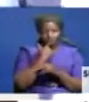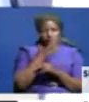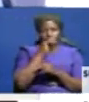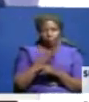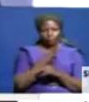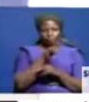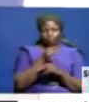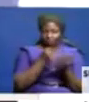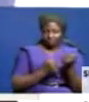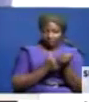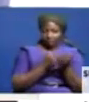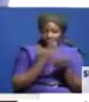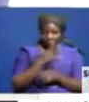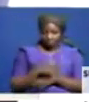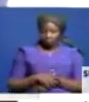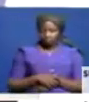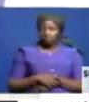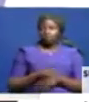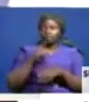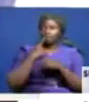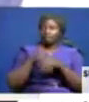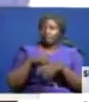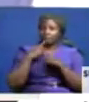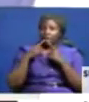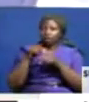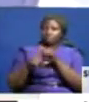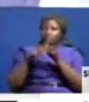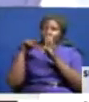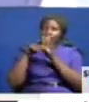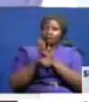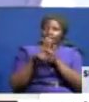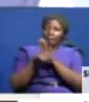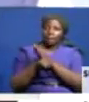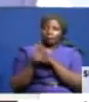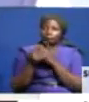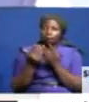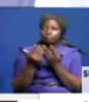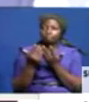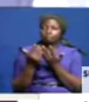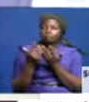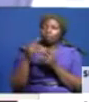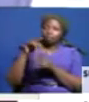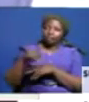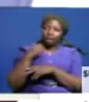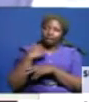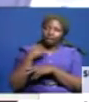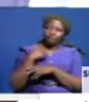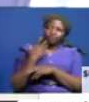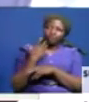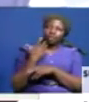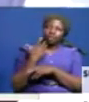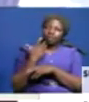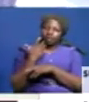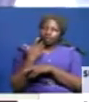wide networks of the party, definitely there is a taproot. The taproot is the Speaker of the National Assembly. That is our Papua Roma.